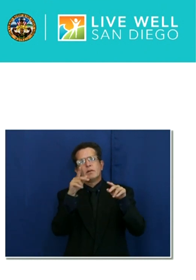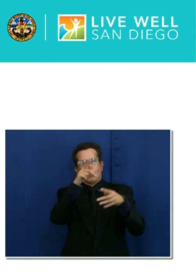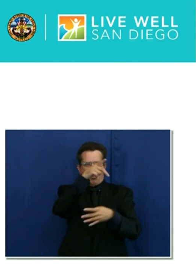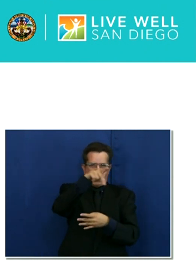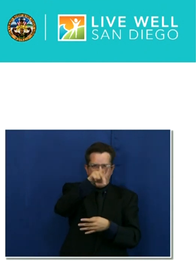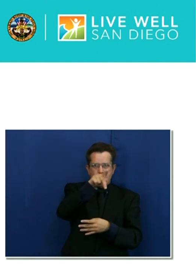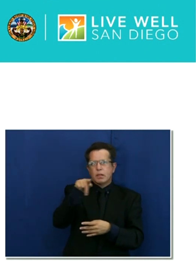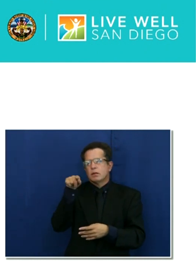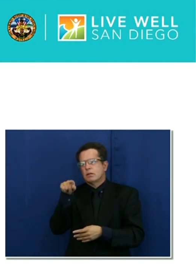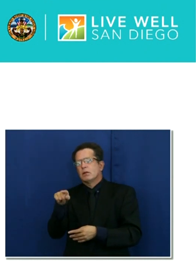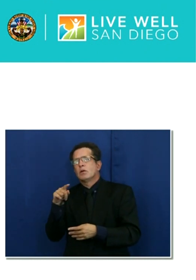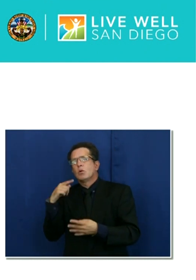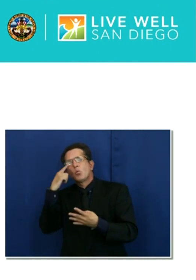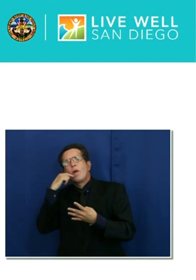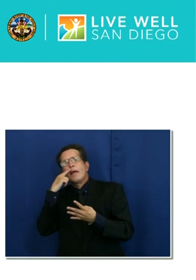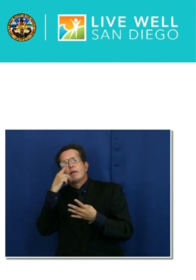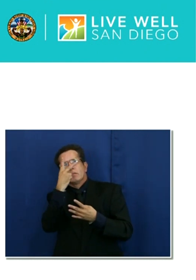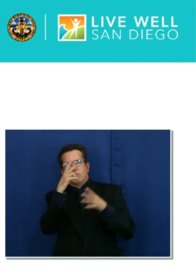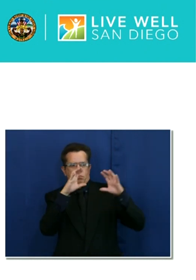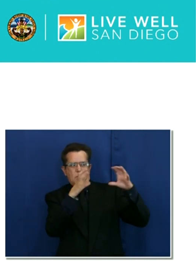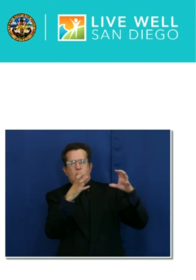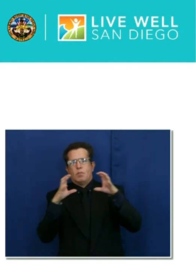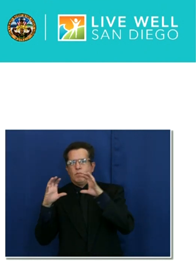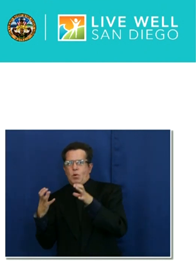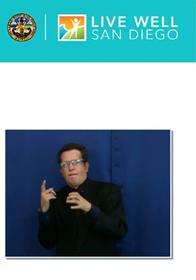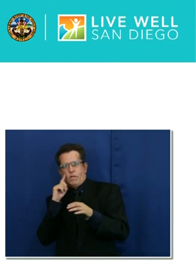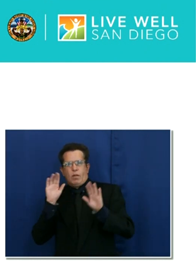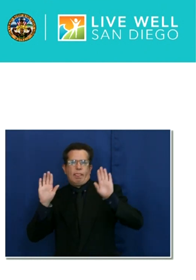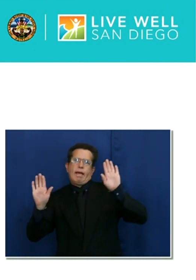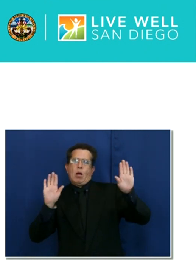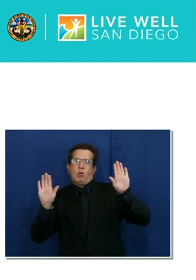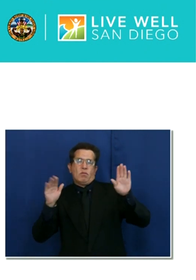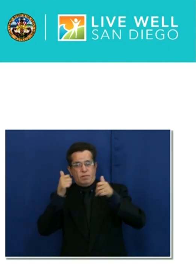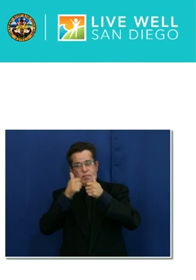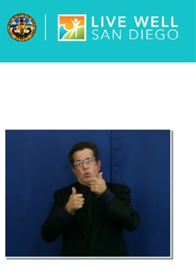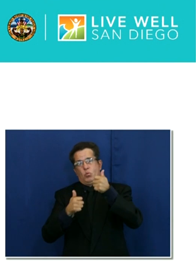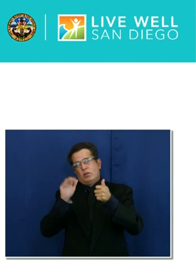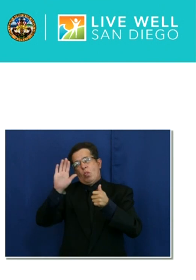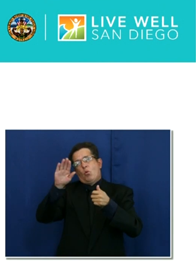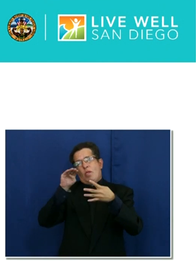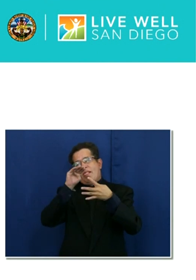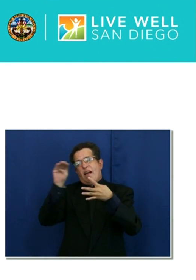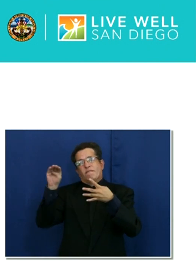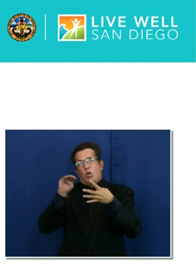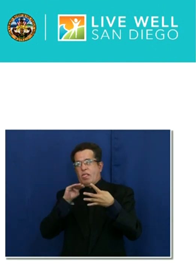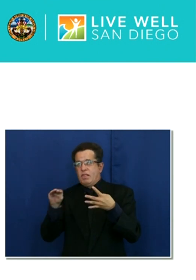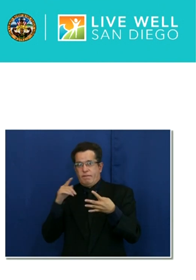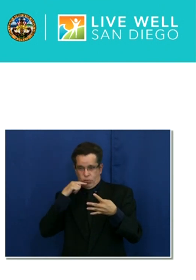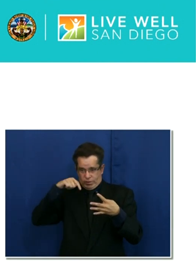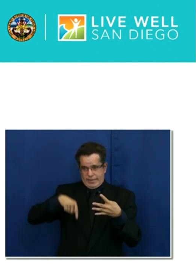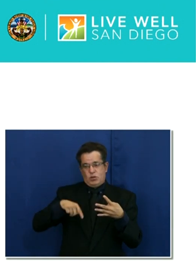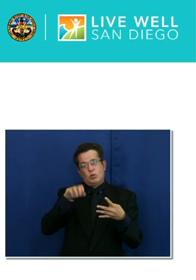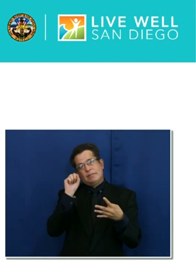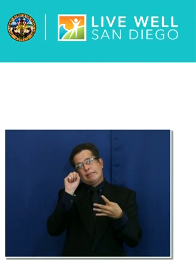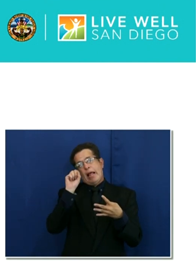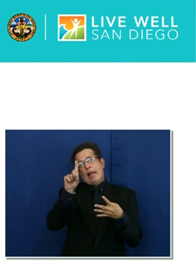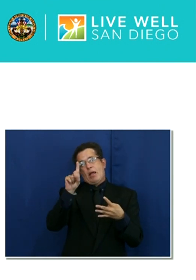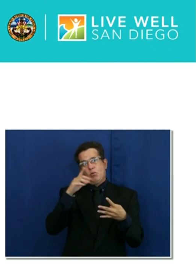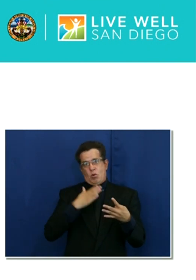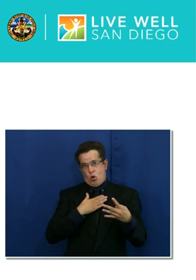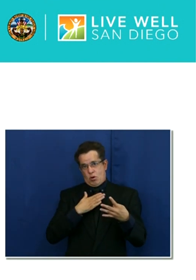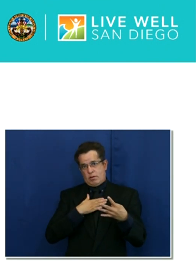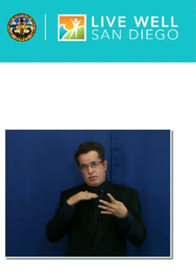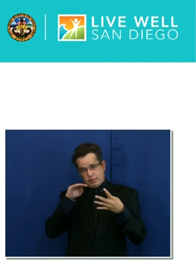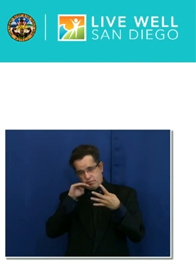open plus the businesses that are cited for their specific tier level. So for San Diego County, all